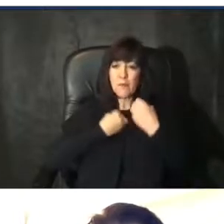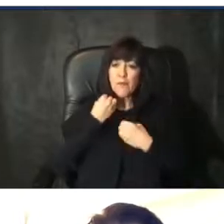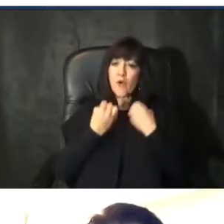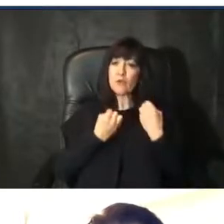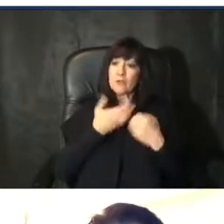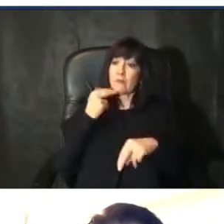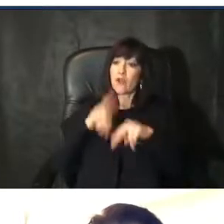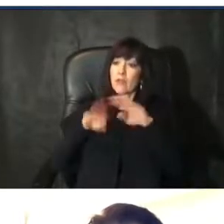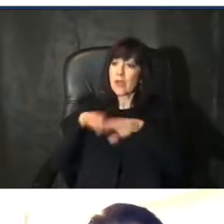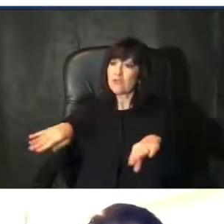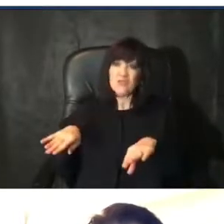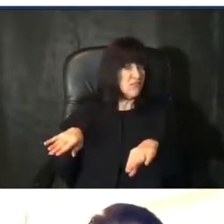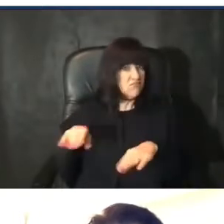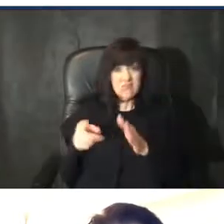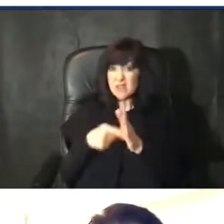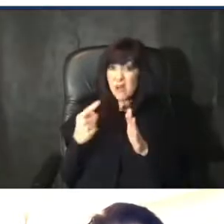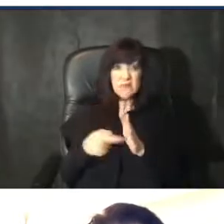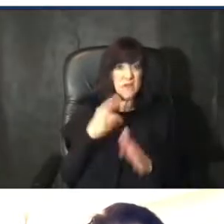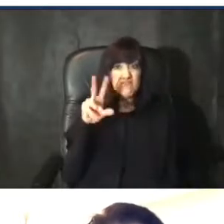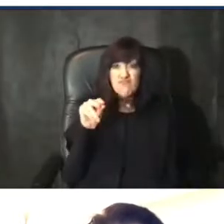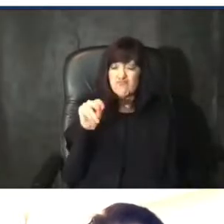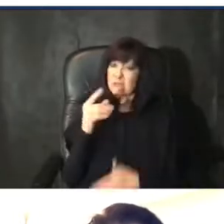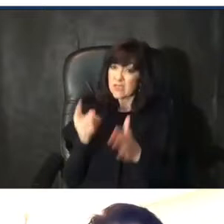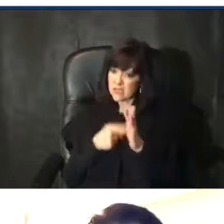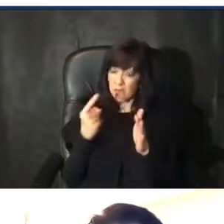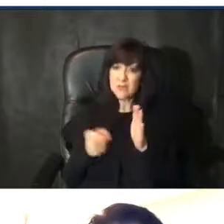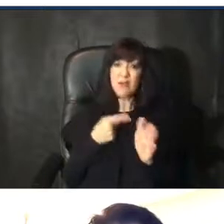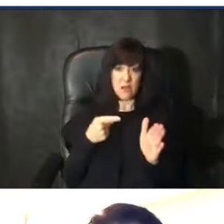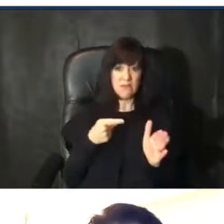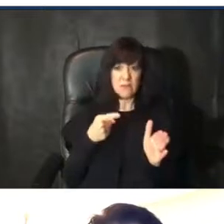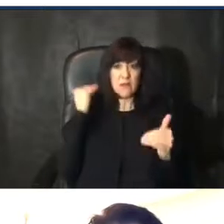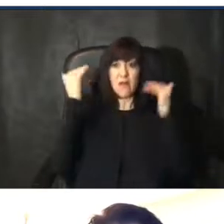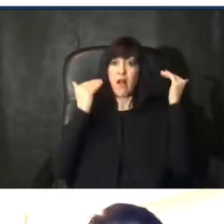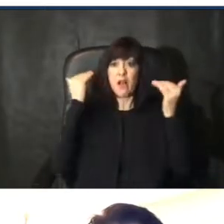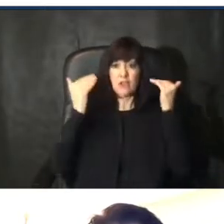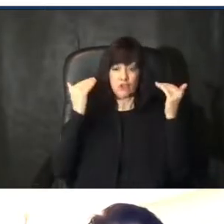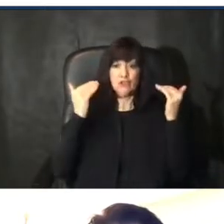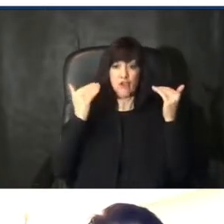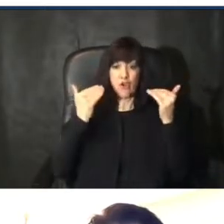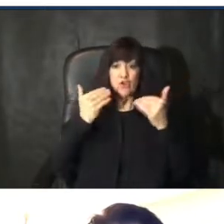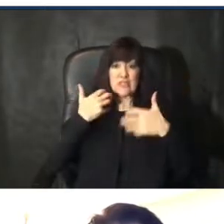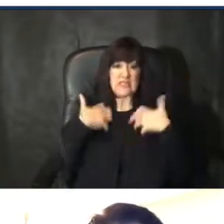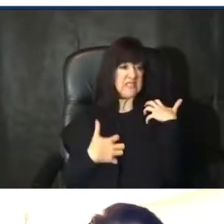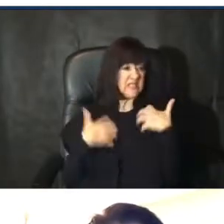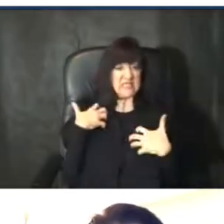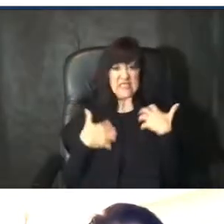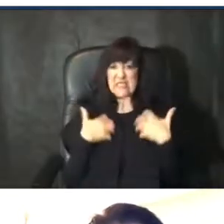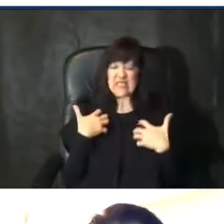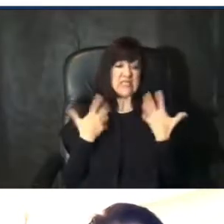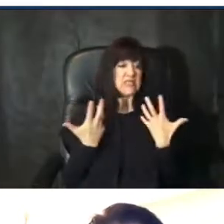have intense feelings that overwhelm our capacity to cope. And we sometimes need help from others